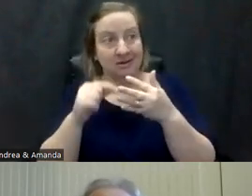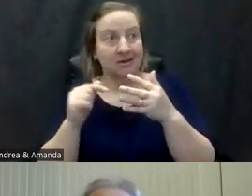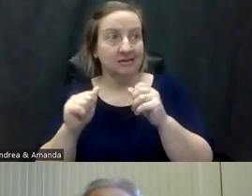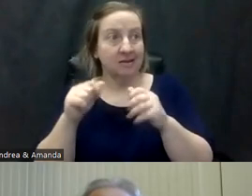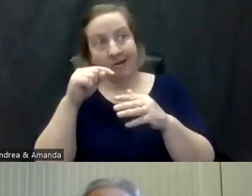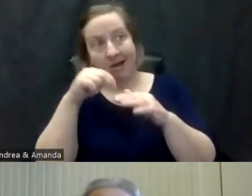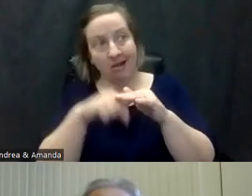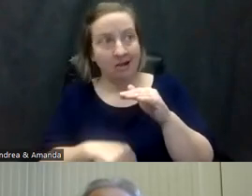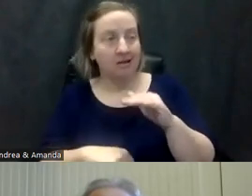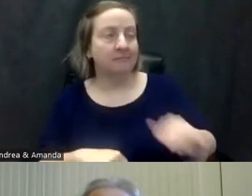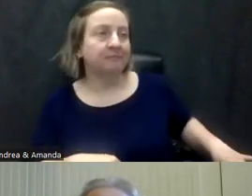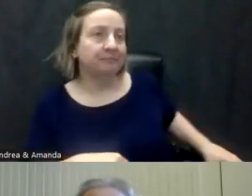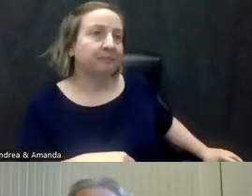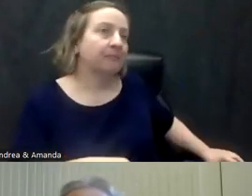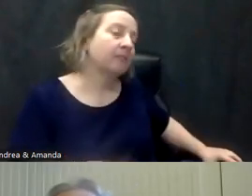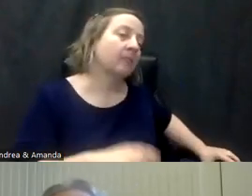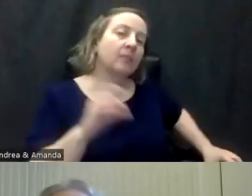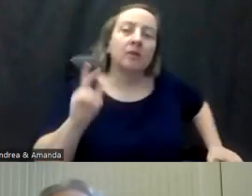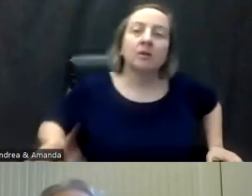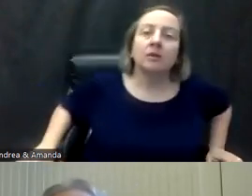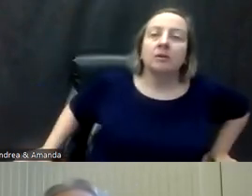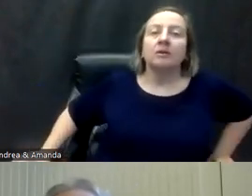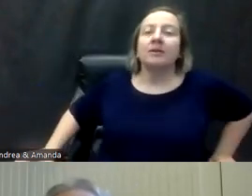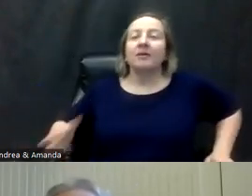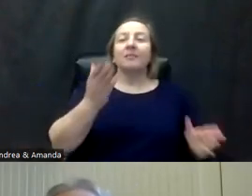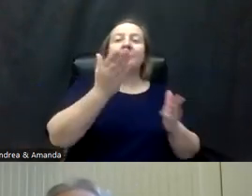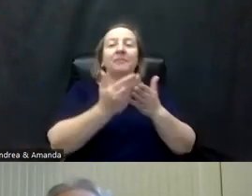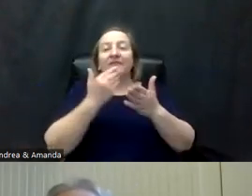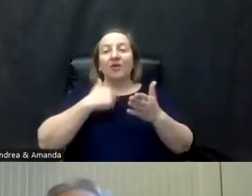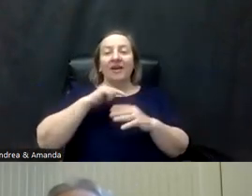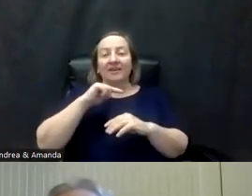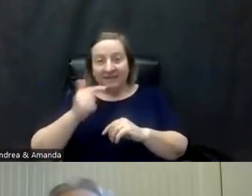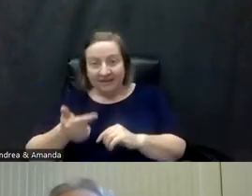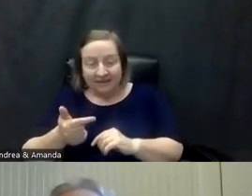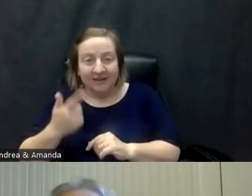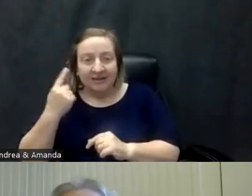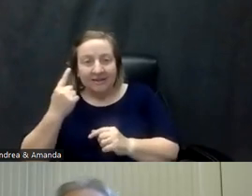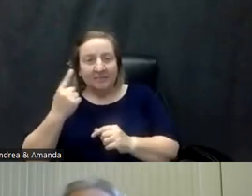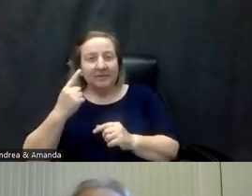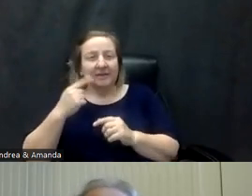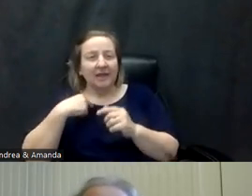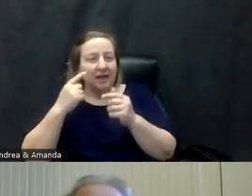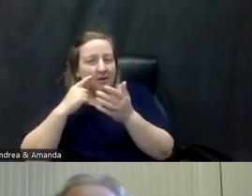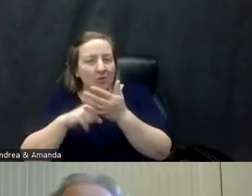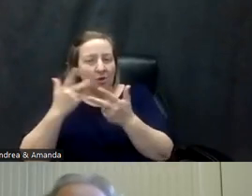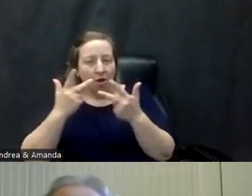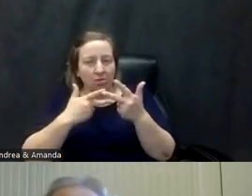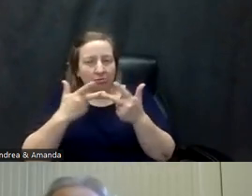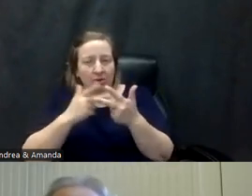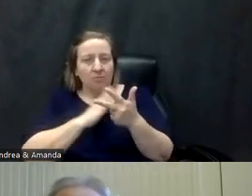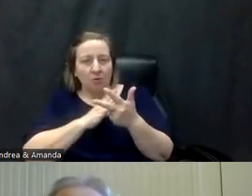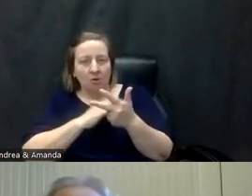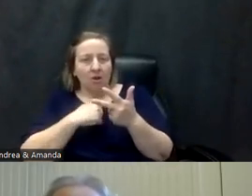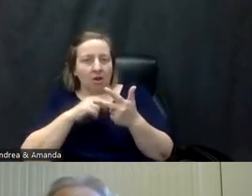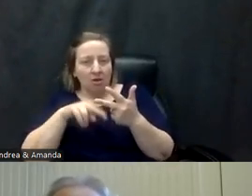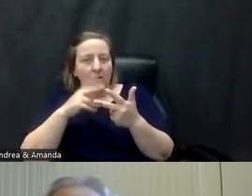into. Okay, before I give up the floor, one of the things that's consistent across all three boards that I looked at is the